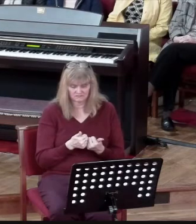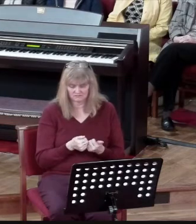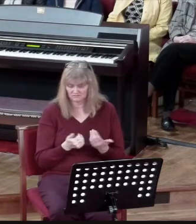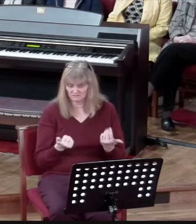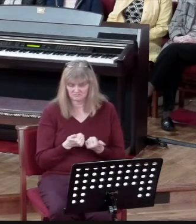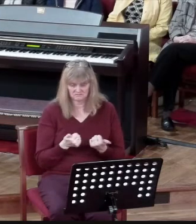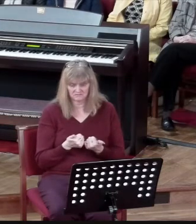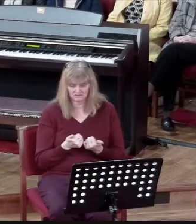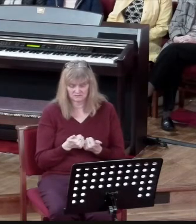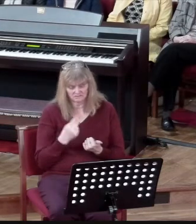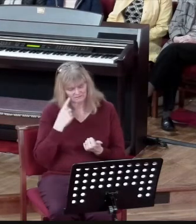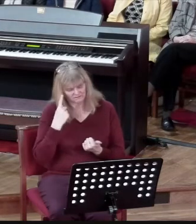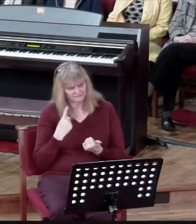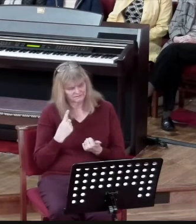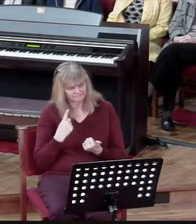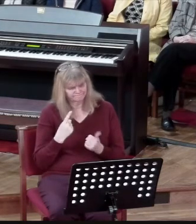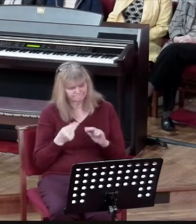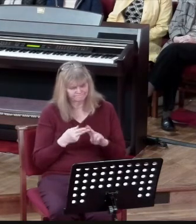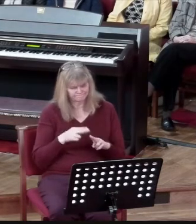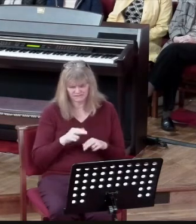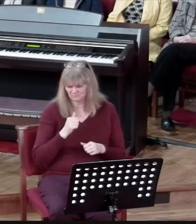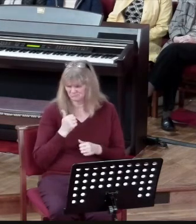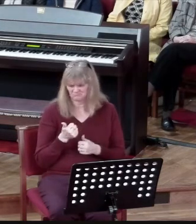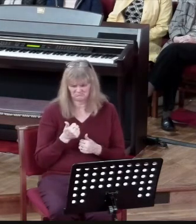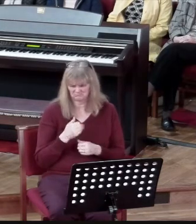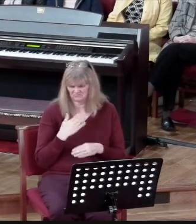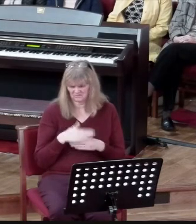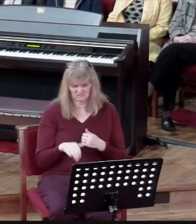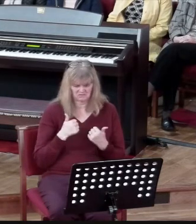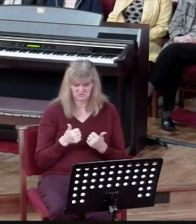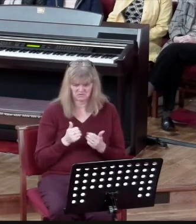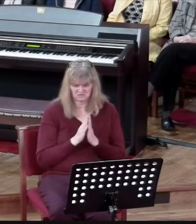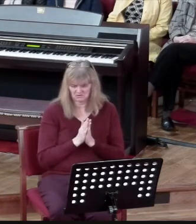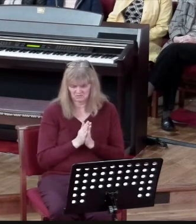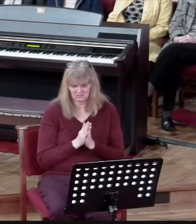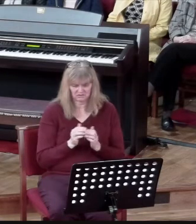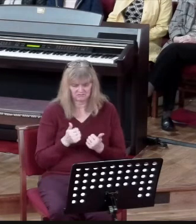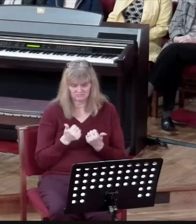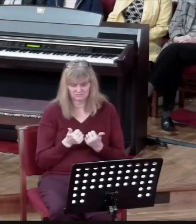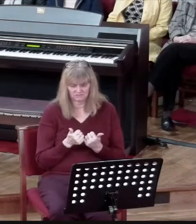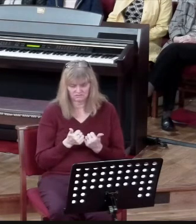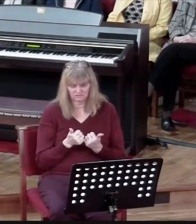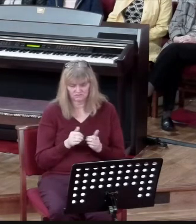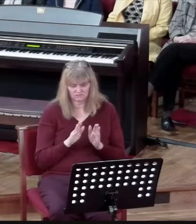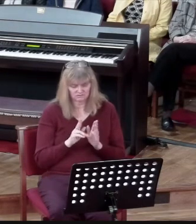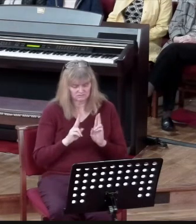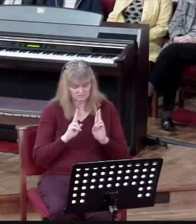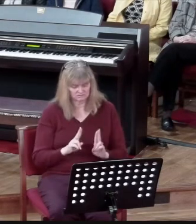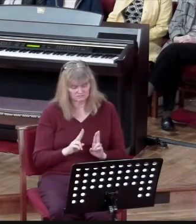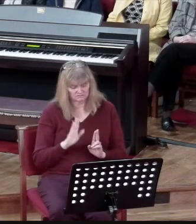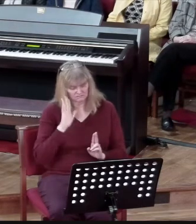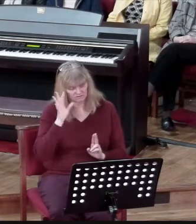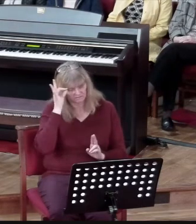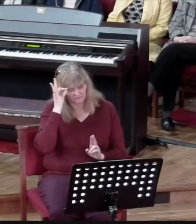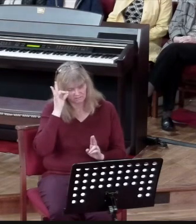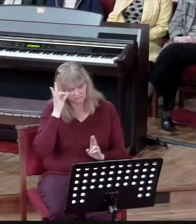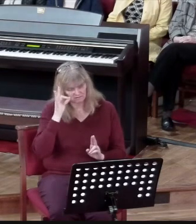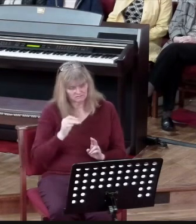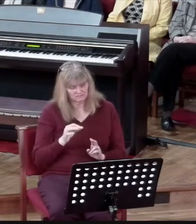good at it, think yourself into this situation at the Sea of Galilee, as Jesus stands on the